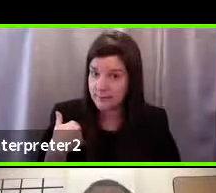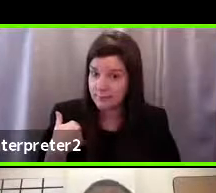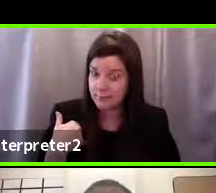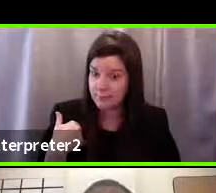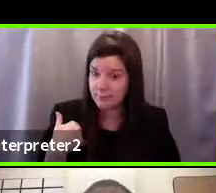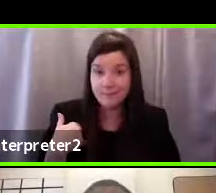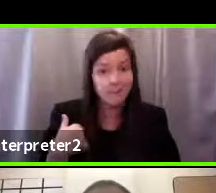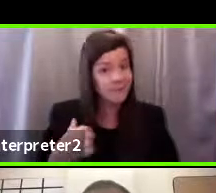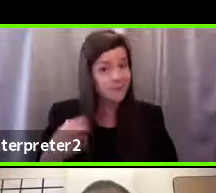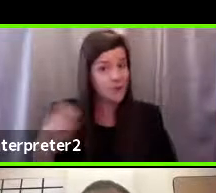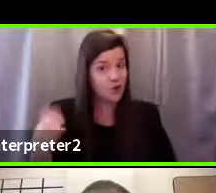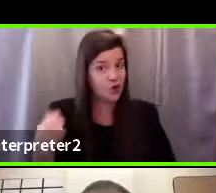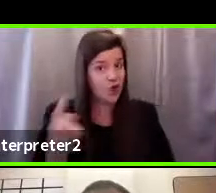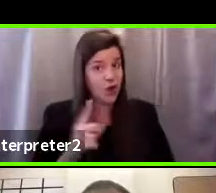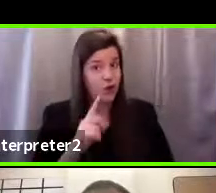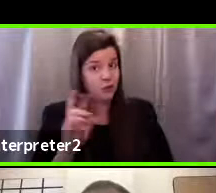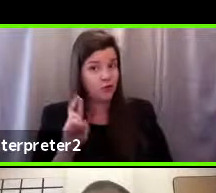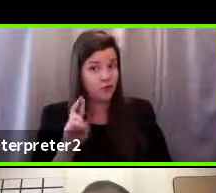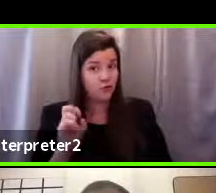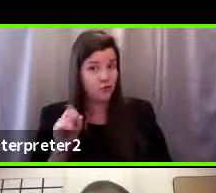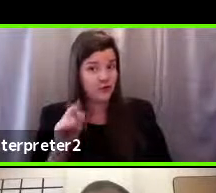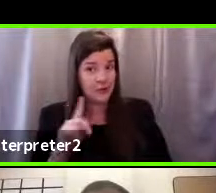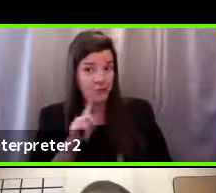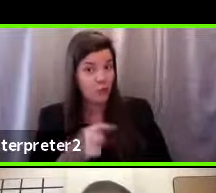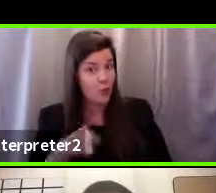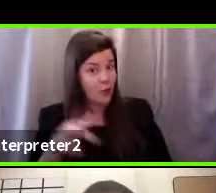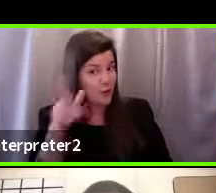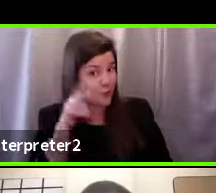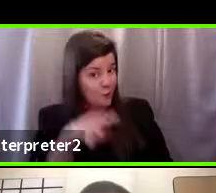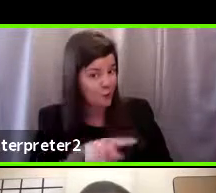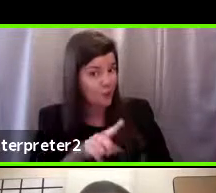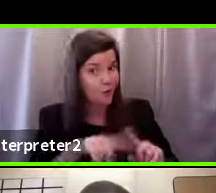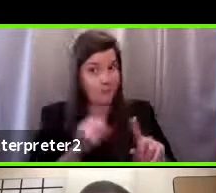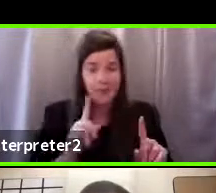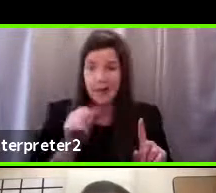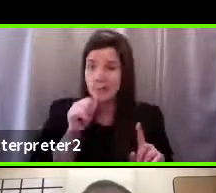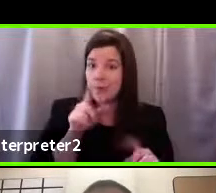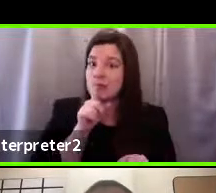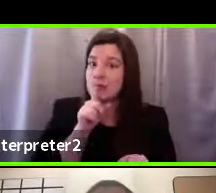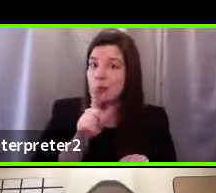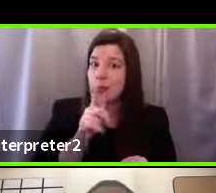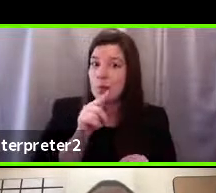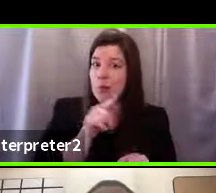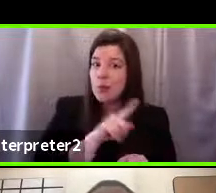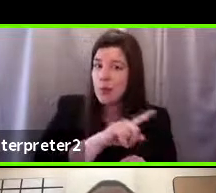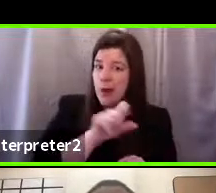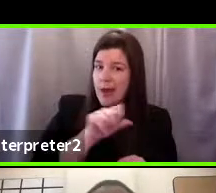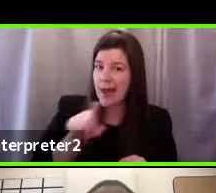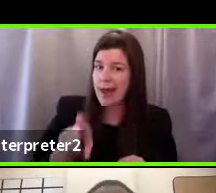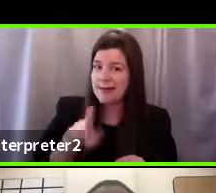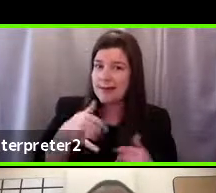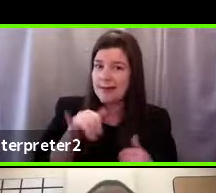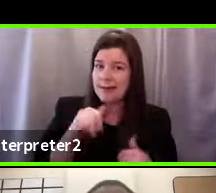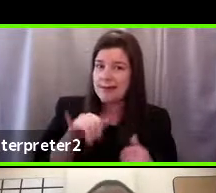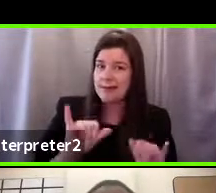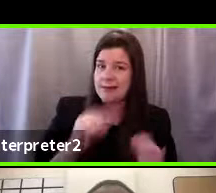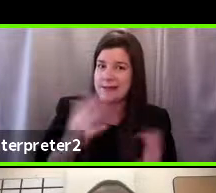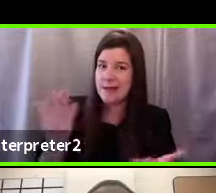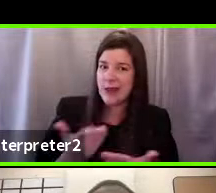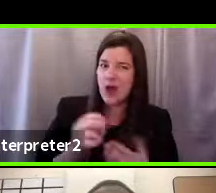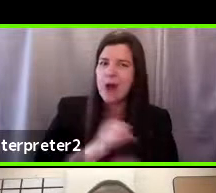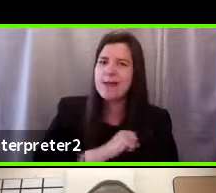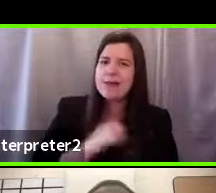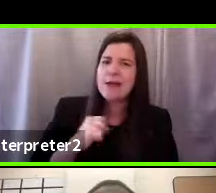We do hear you. Okay. I don't know if the person who you are asking is still on. Oh,